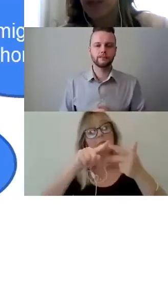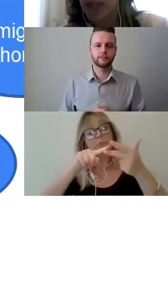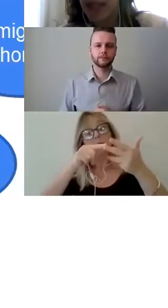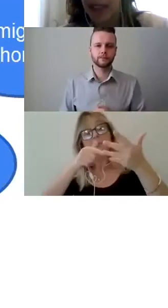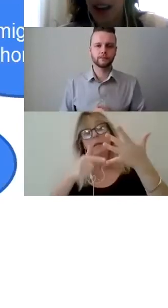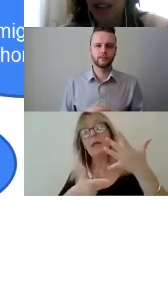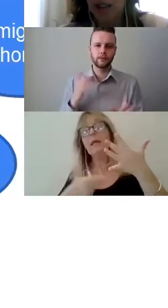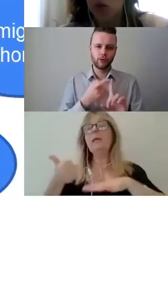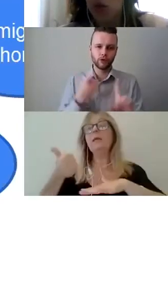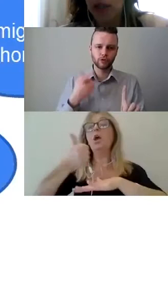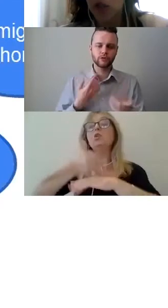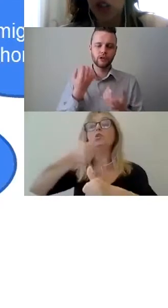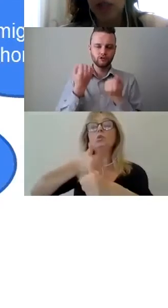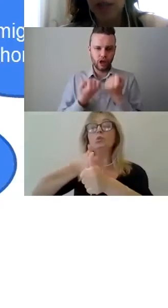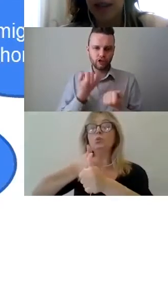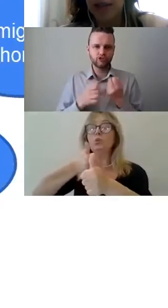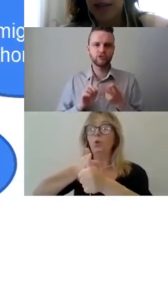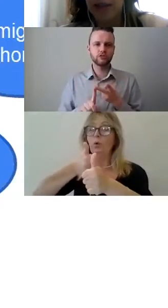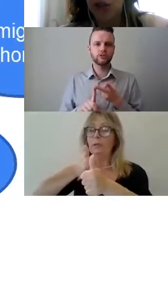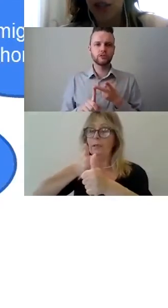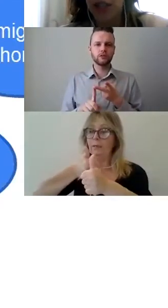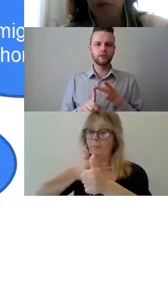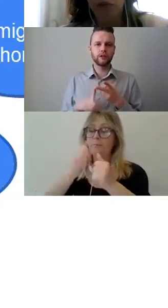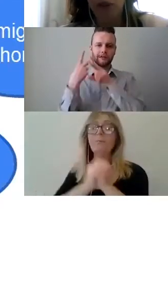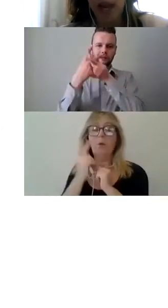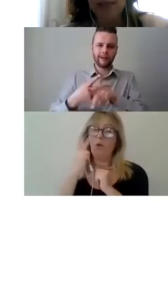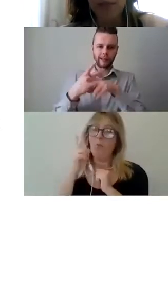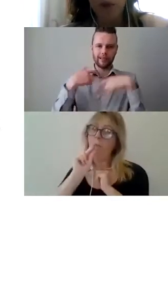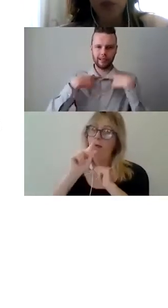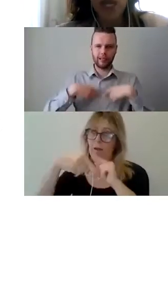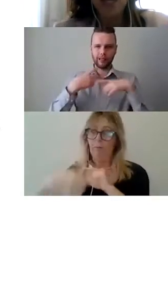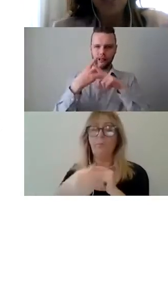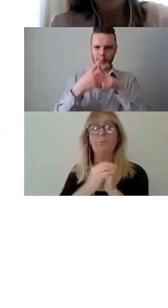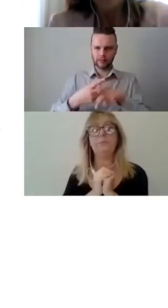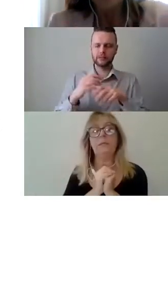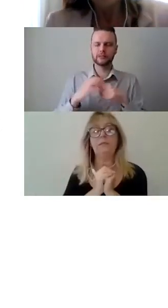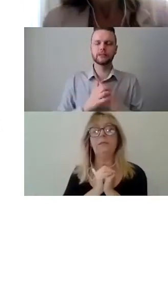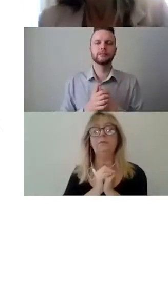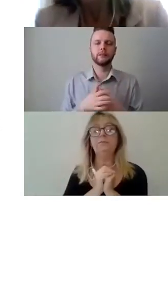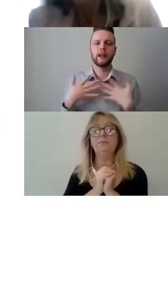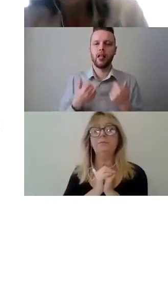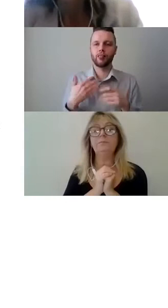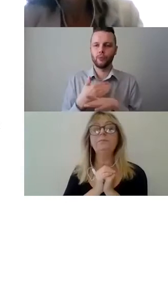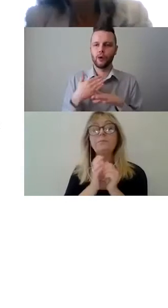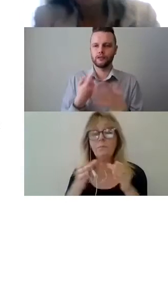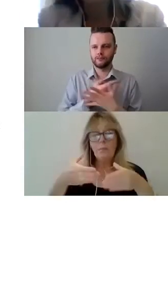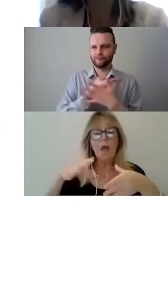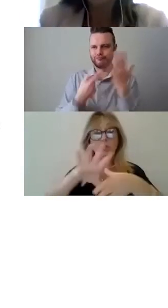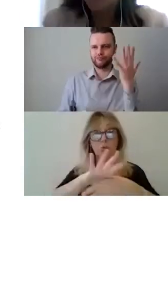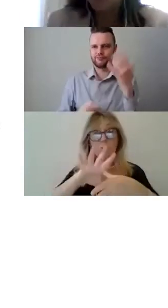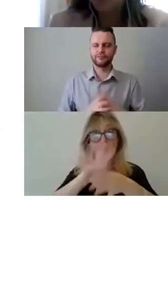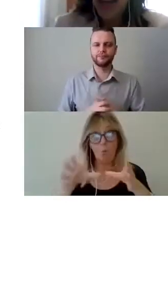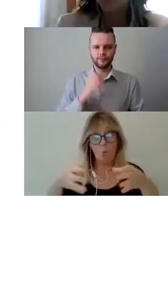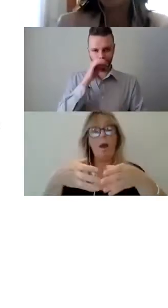prosecutors and judges, and guardians, legal guardians, and health workers.